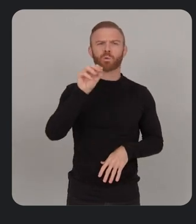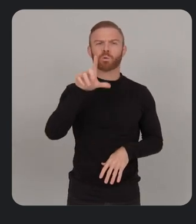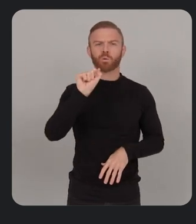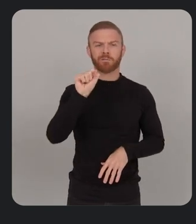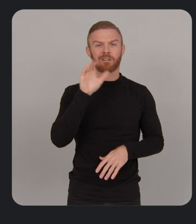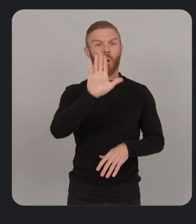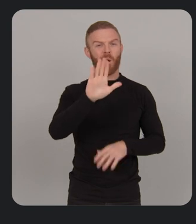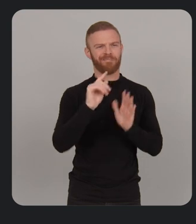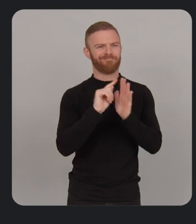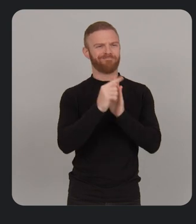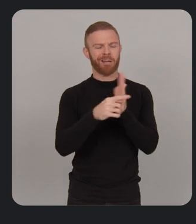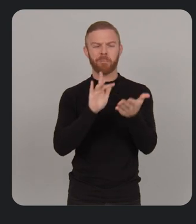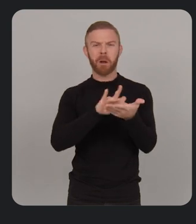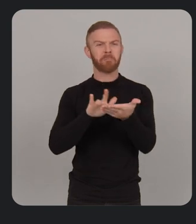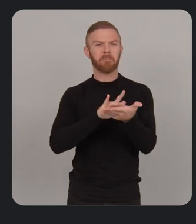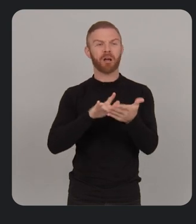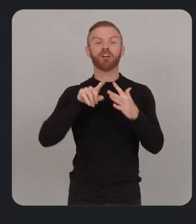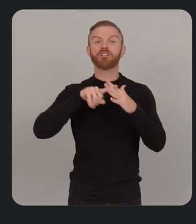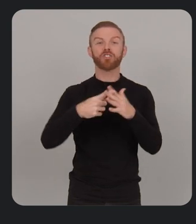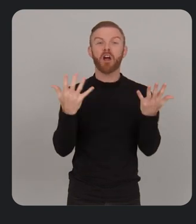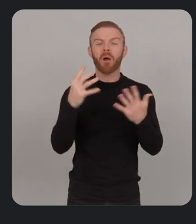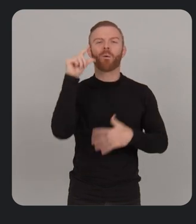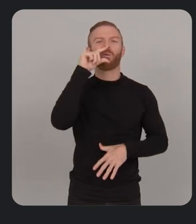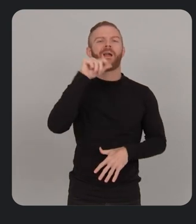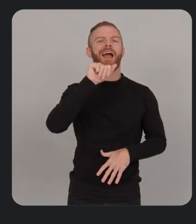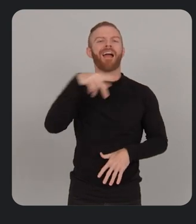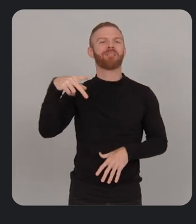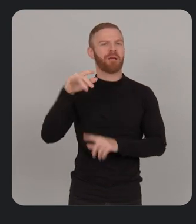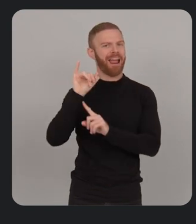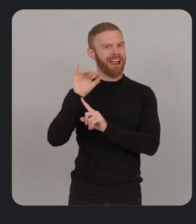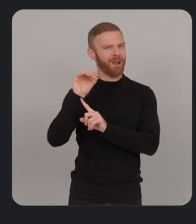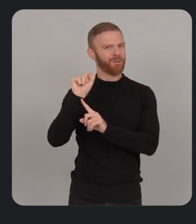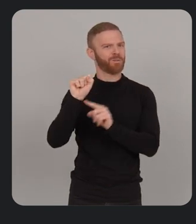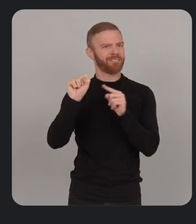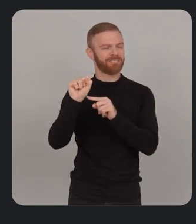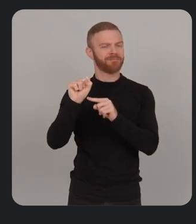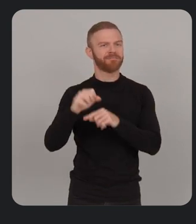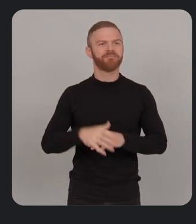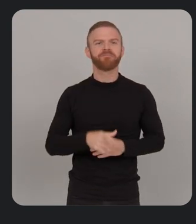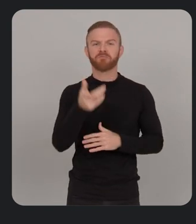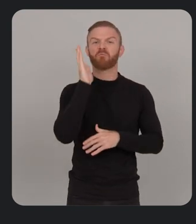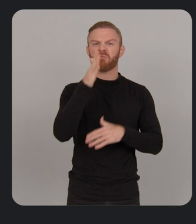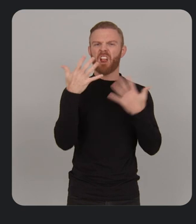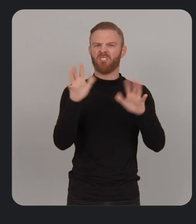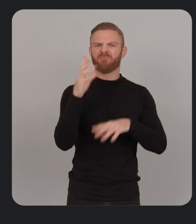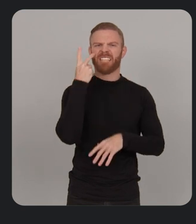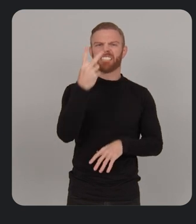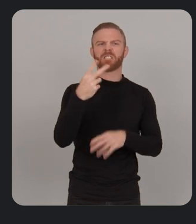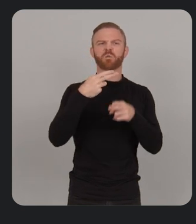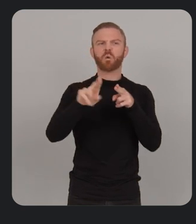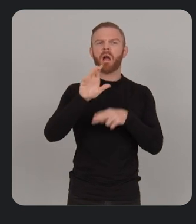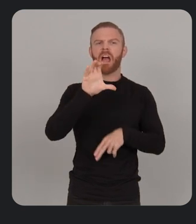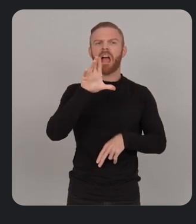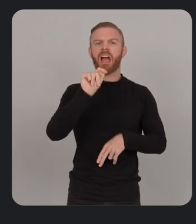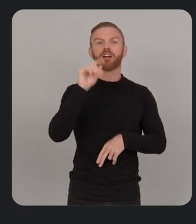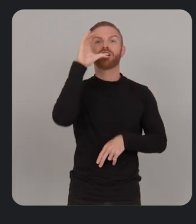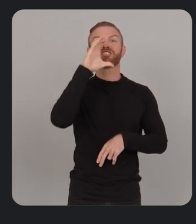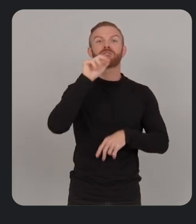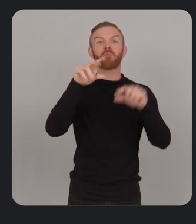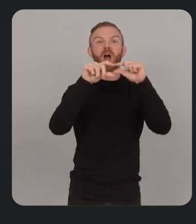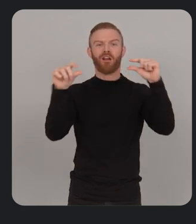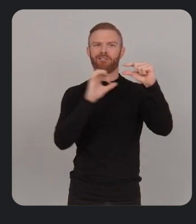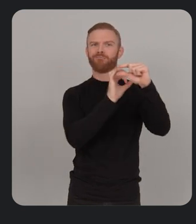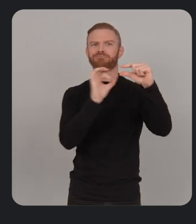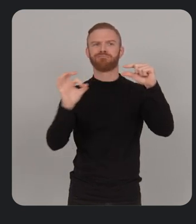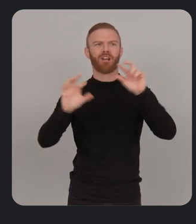your fingertips, beginning with the Google app for iOS. Starting today, you'll see shortcuts right under the search bar